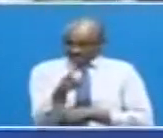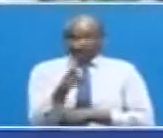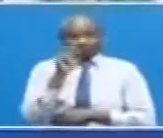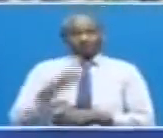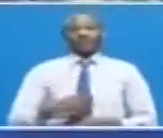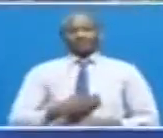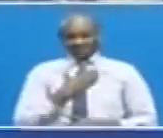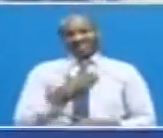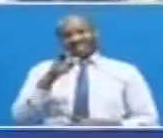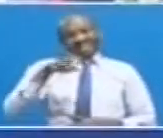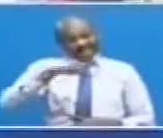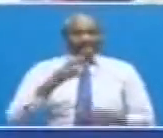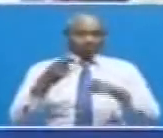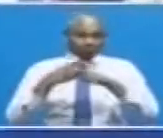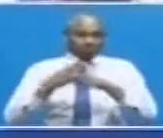Nzoia soon.